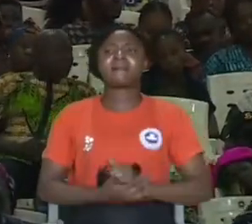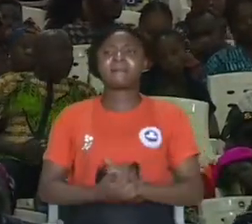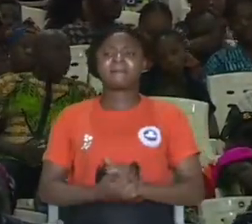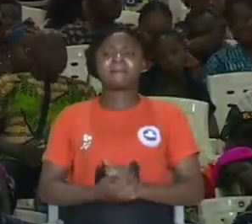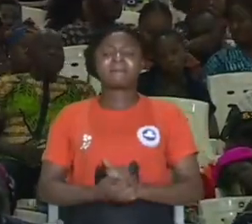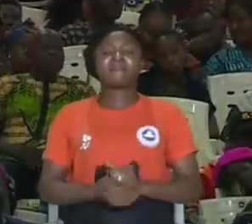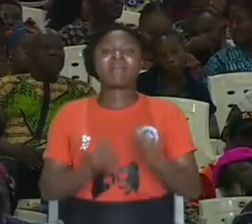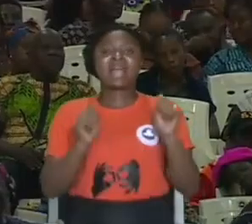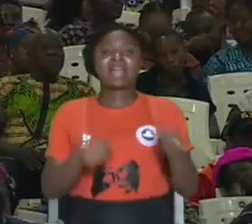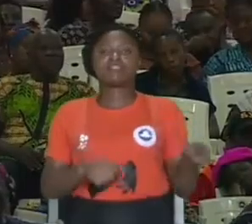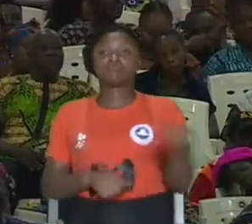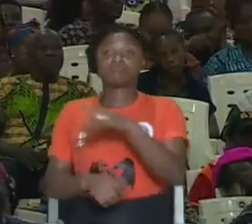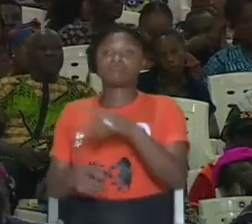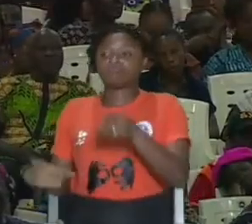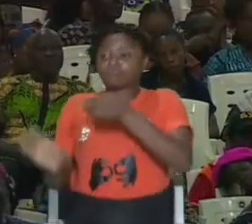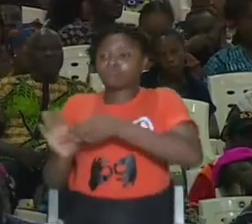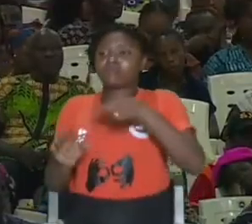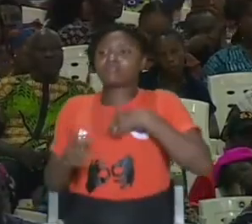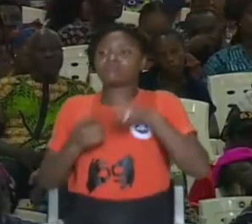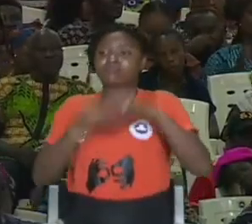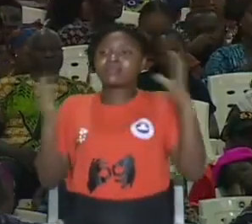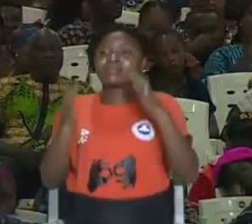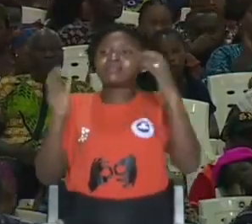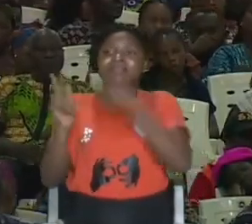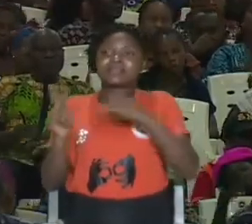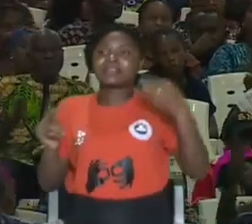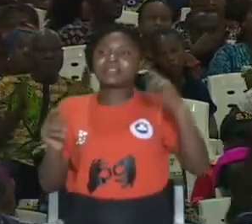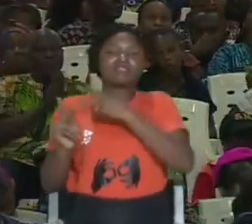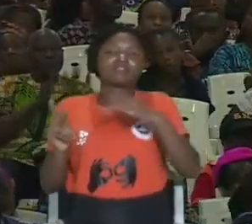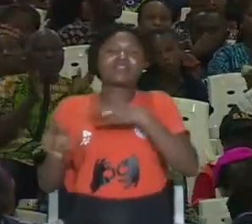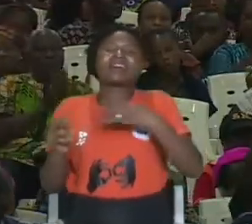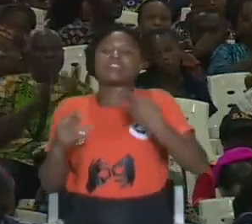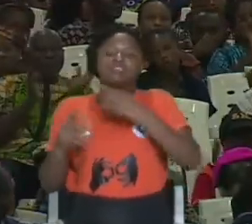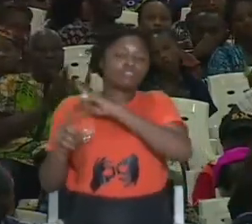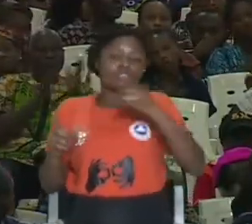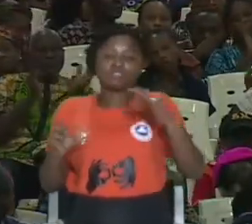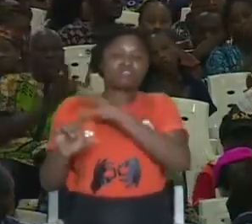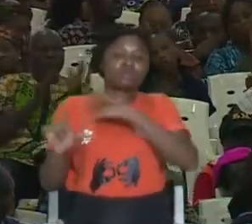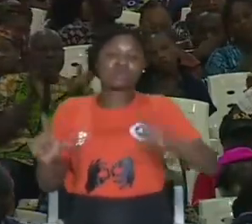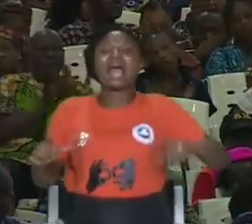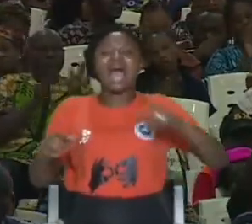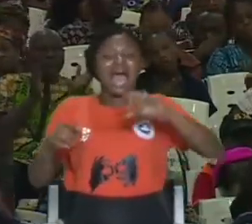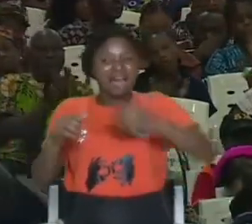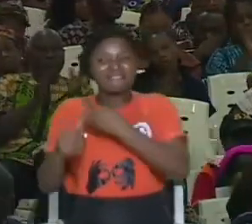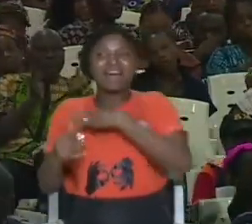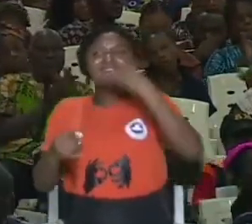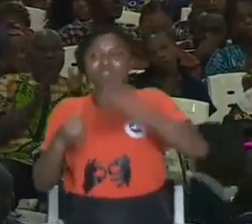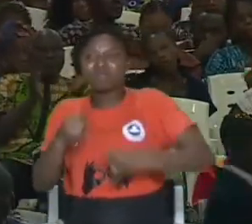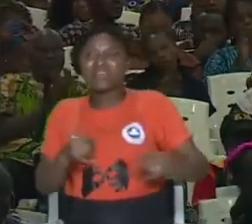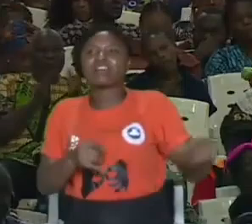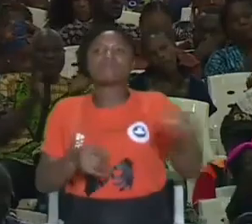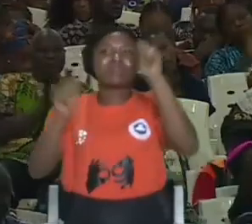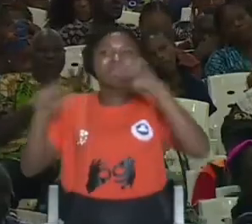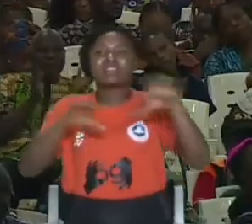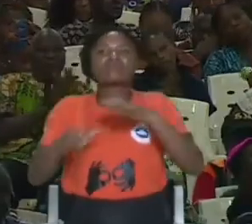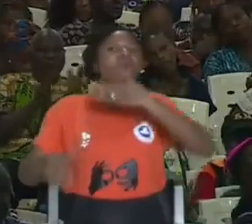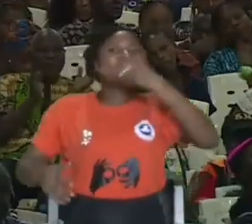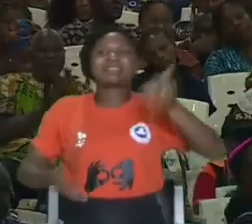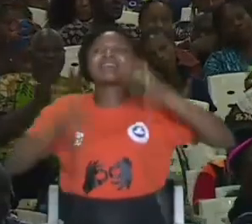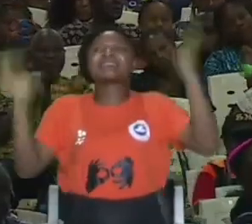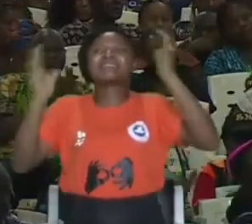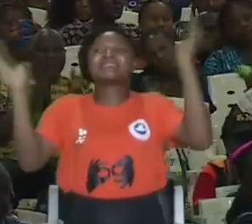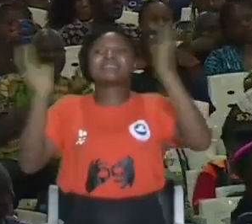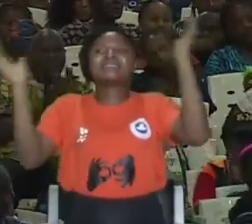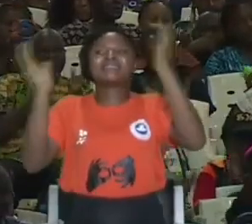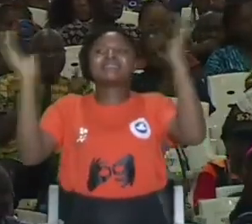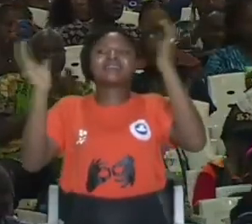Can you join me and celebrate the King of Kings and the Lord of Lords, the Alpha and Omega? We can do better. Celebrate him.